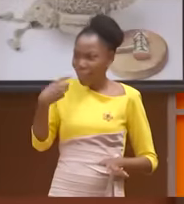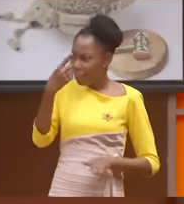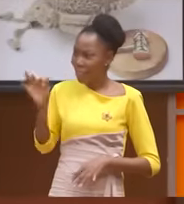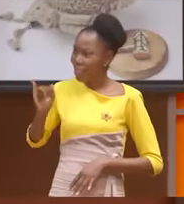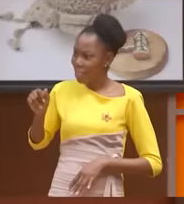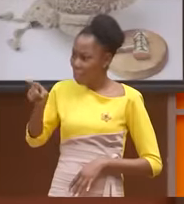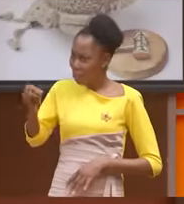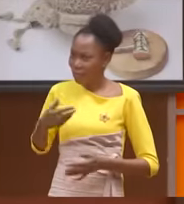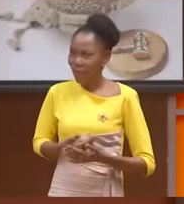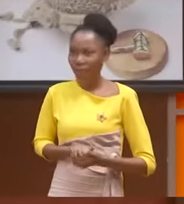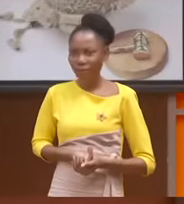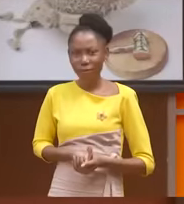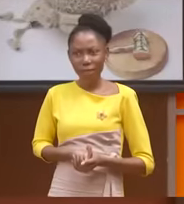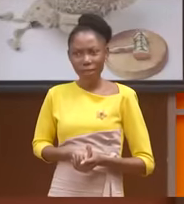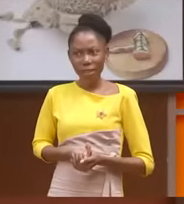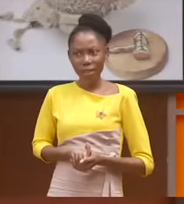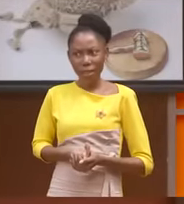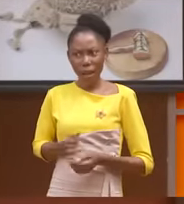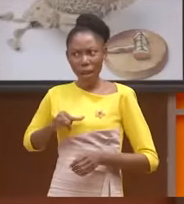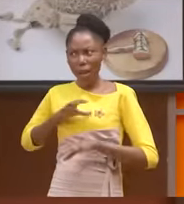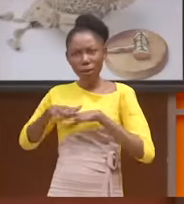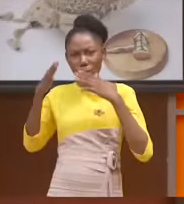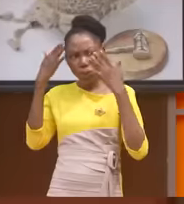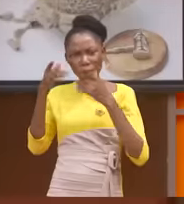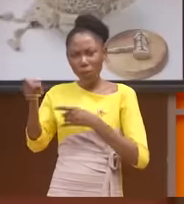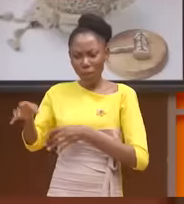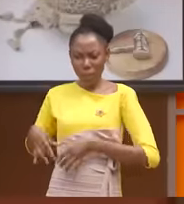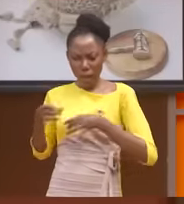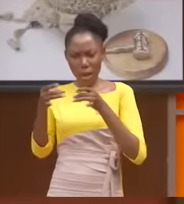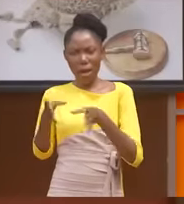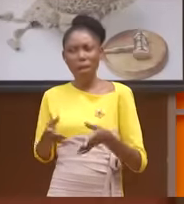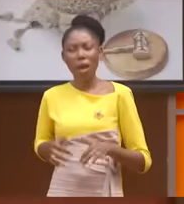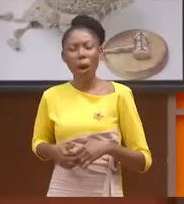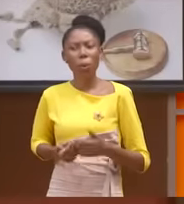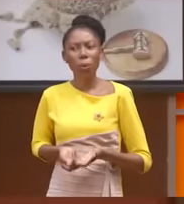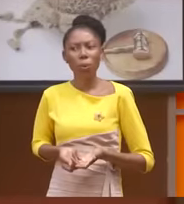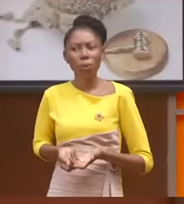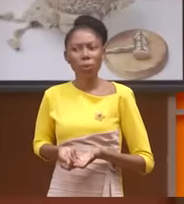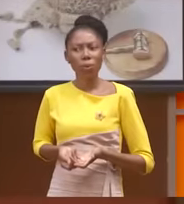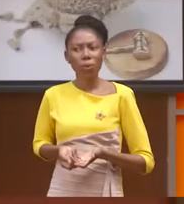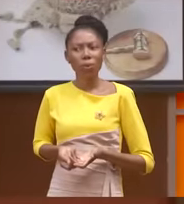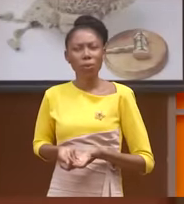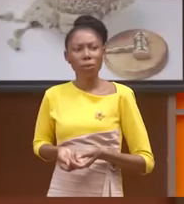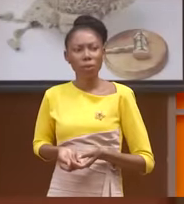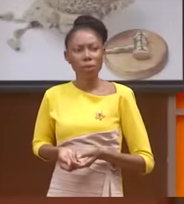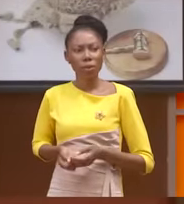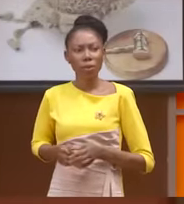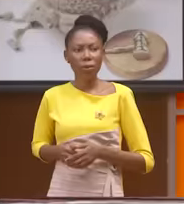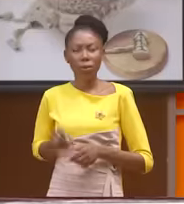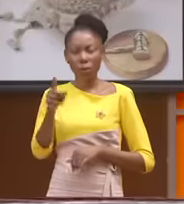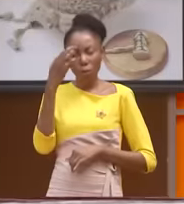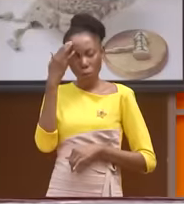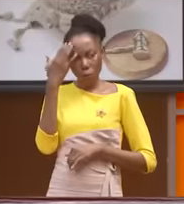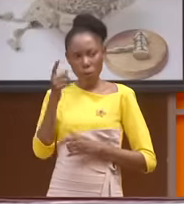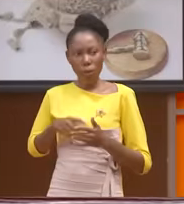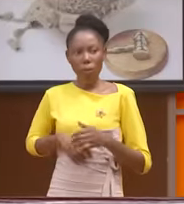wondering why this former hatred over the kids. He does not call. The few times he talked to them, I'm the one that initiated it. Do you know what? Do you know